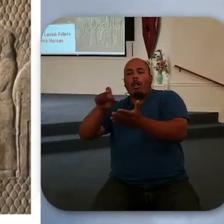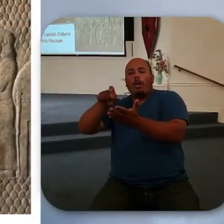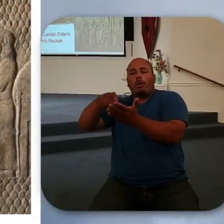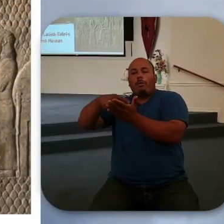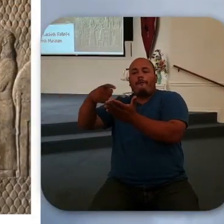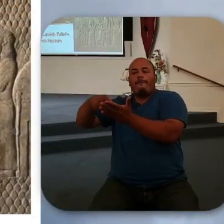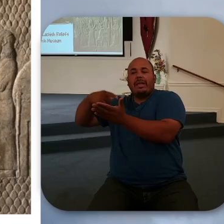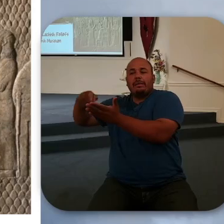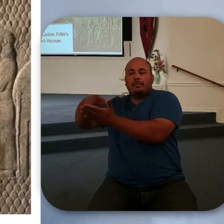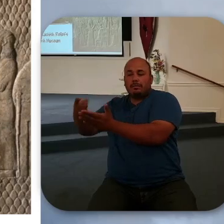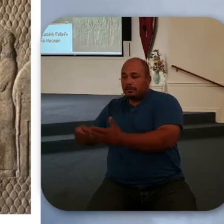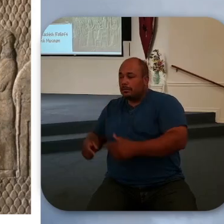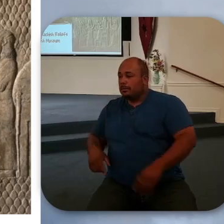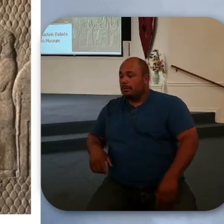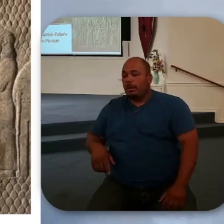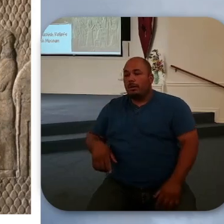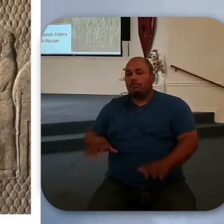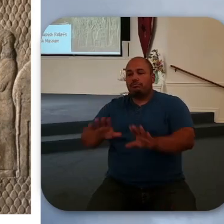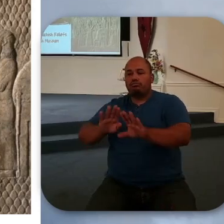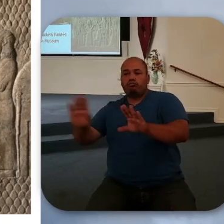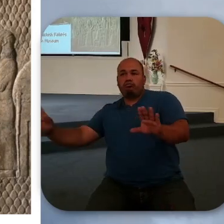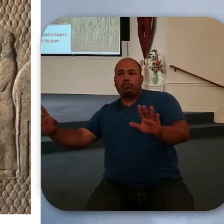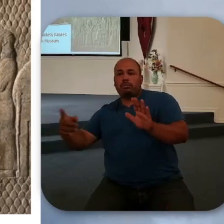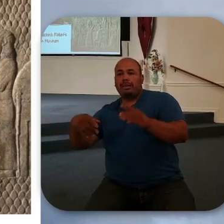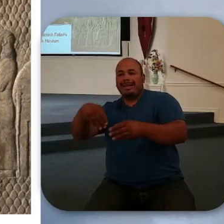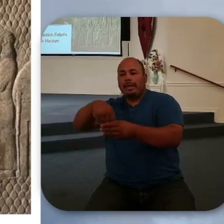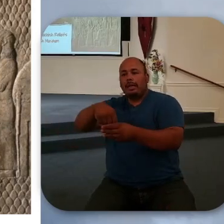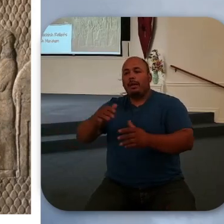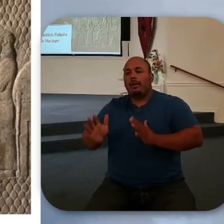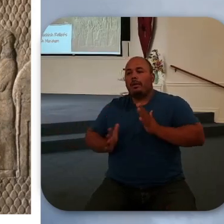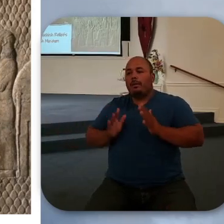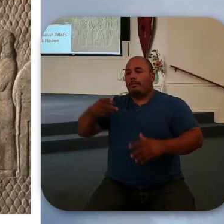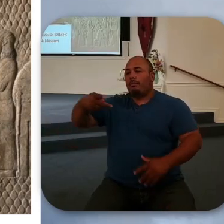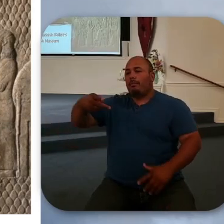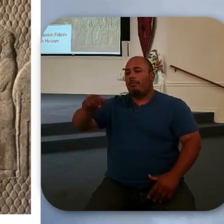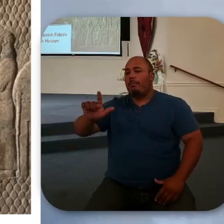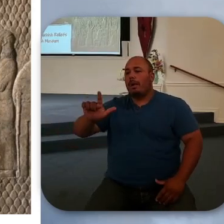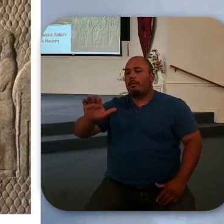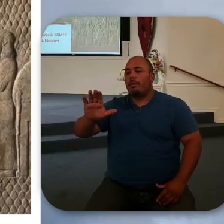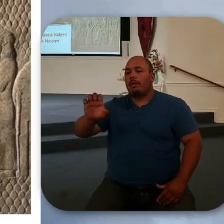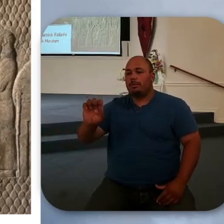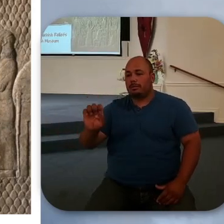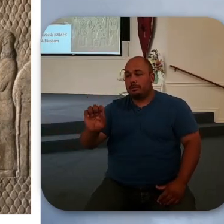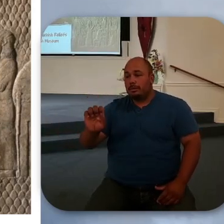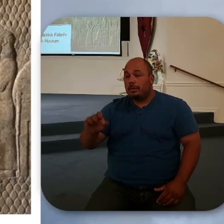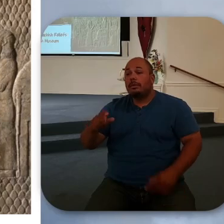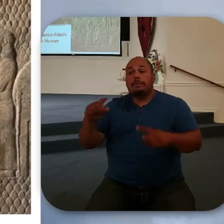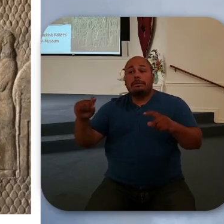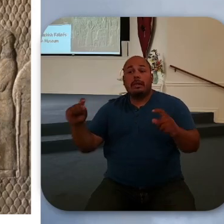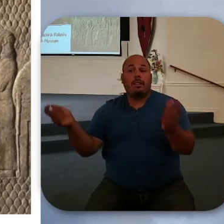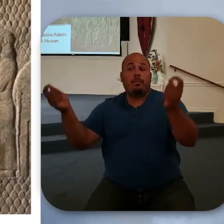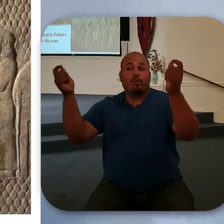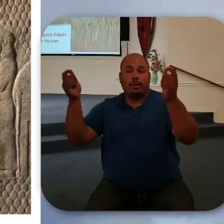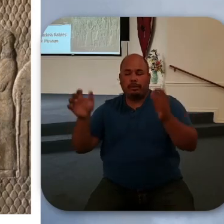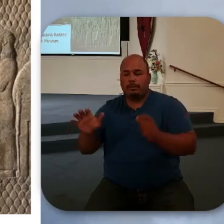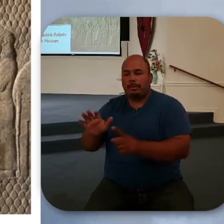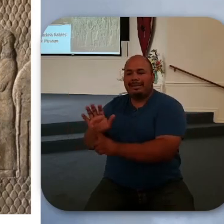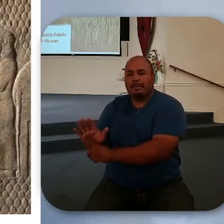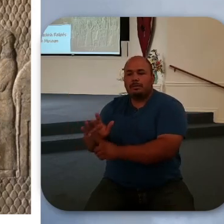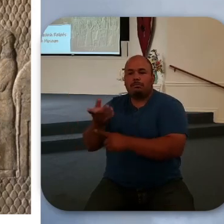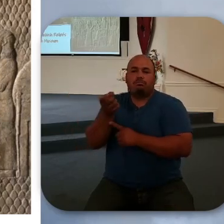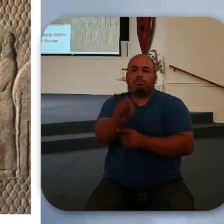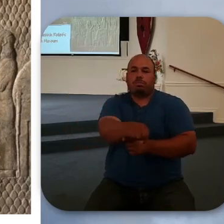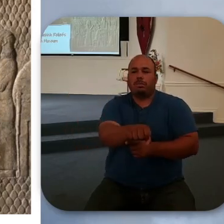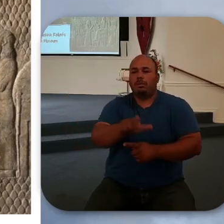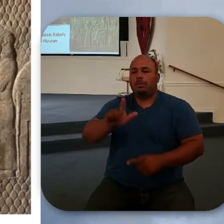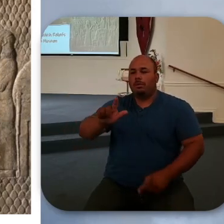had crafted for his palace sometime after what we're reading about, to celebrate his conquest of the city of Lachish